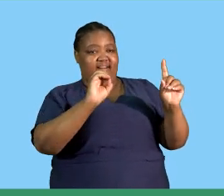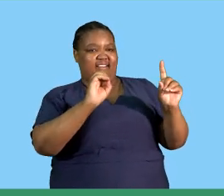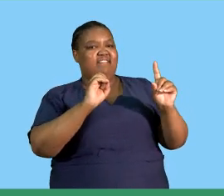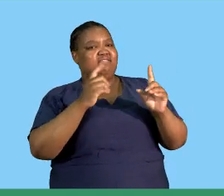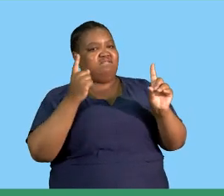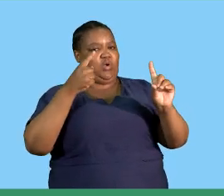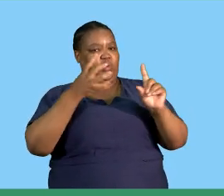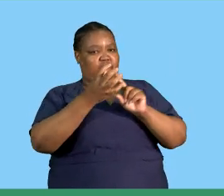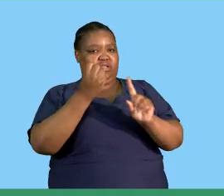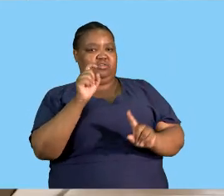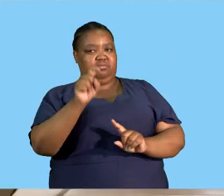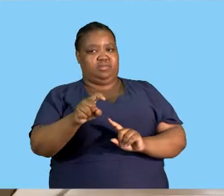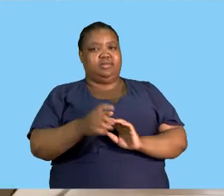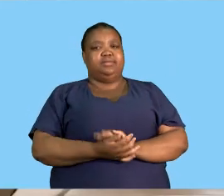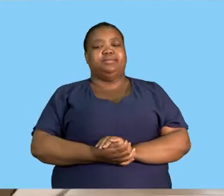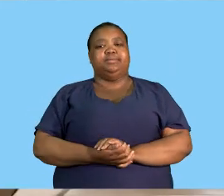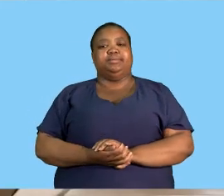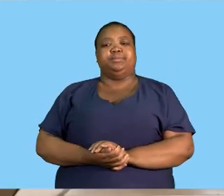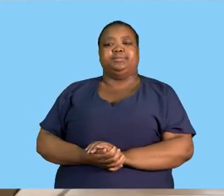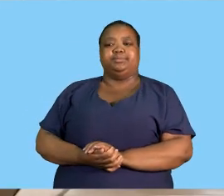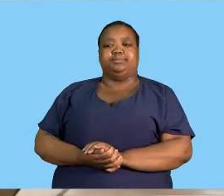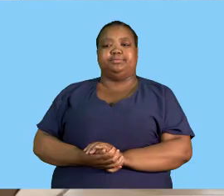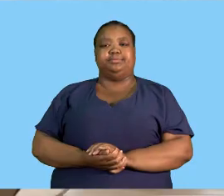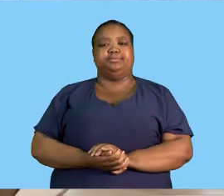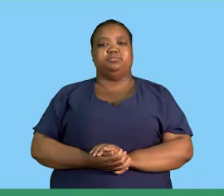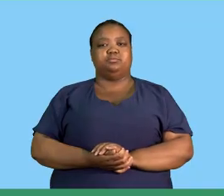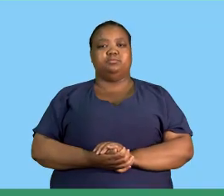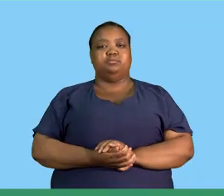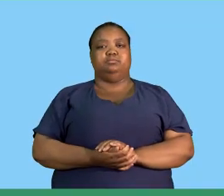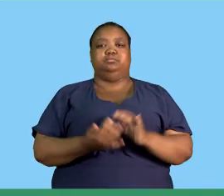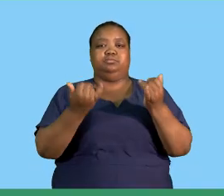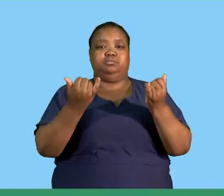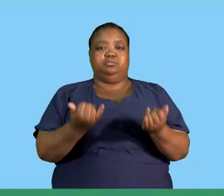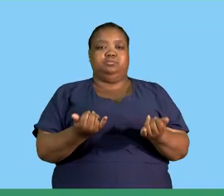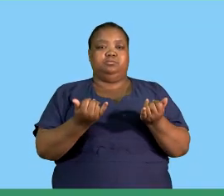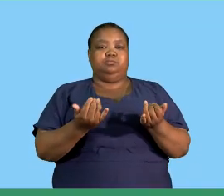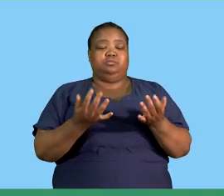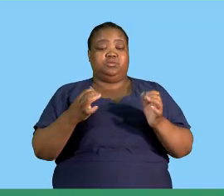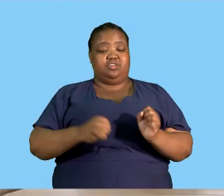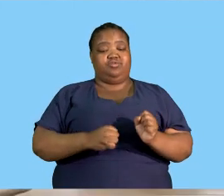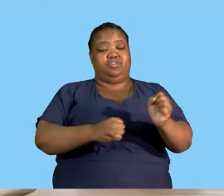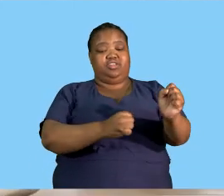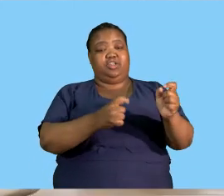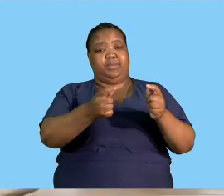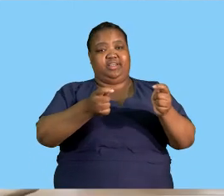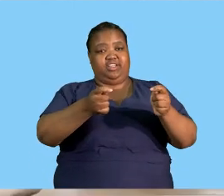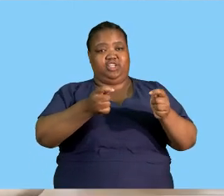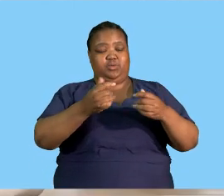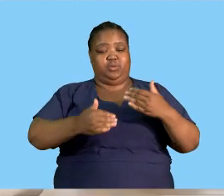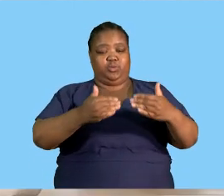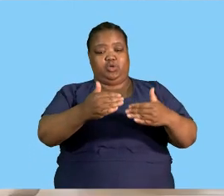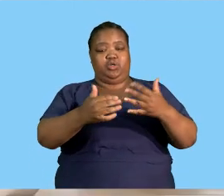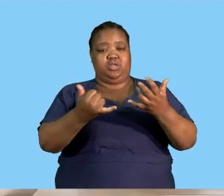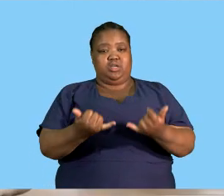the business is to do what? So each and every business has a goal that needs to be achieved. All right, we've come to